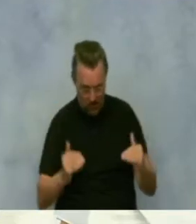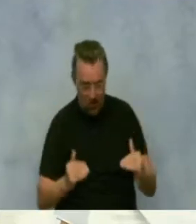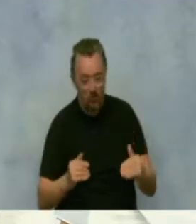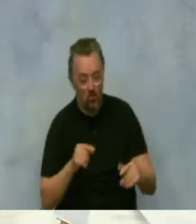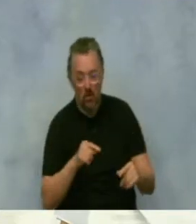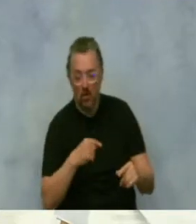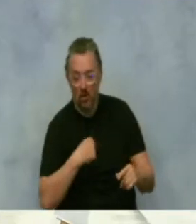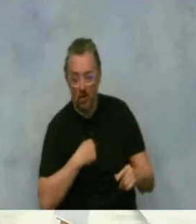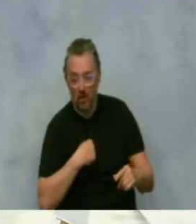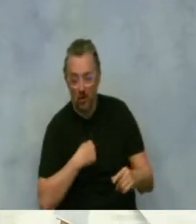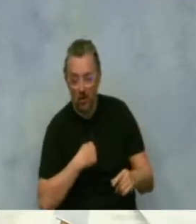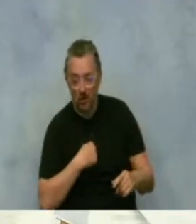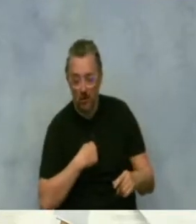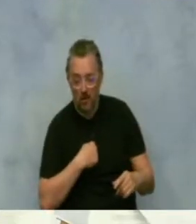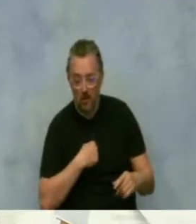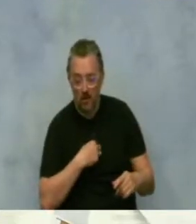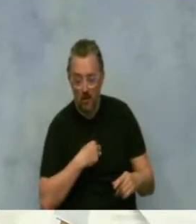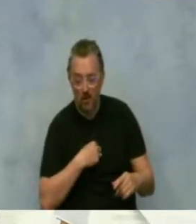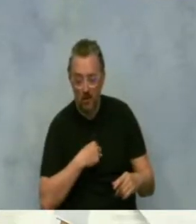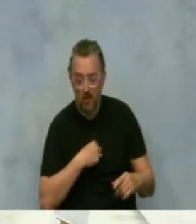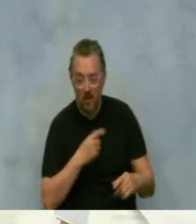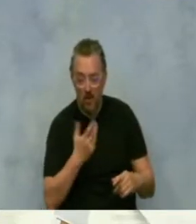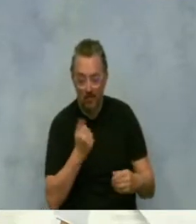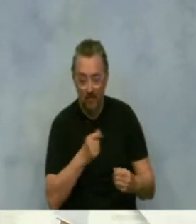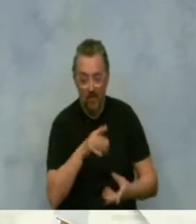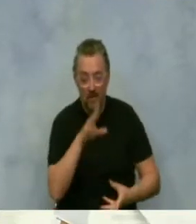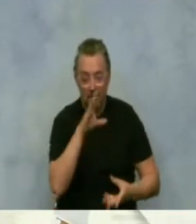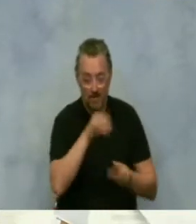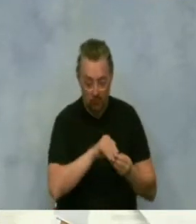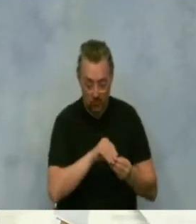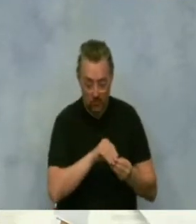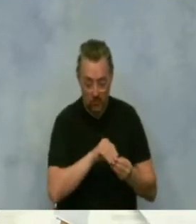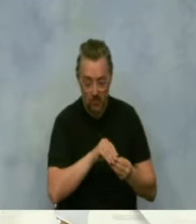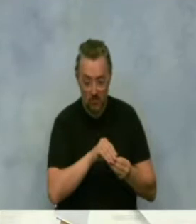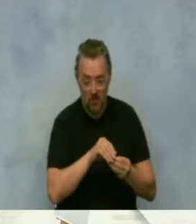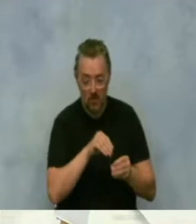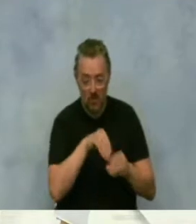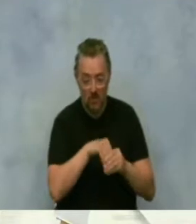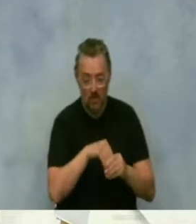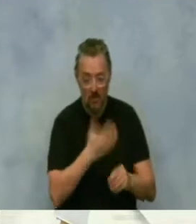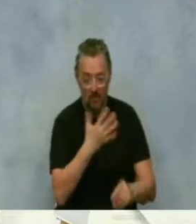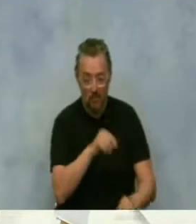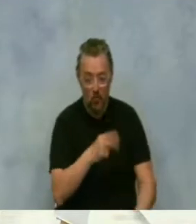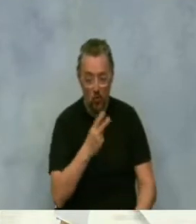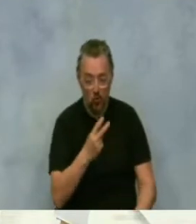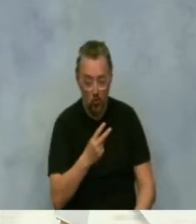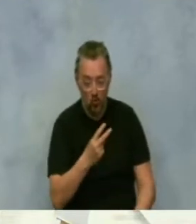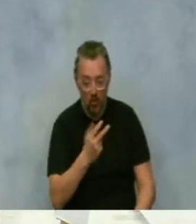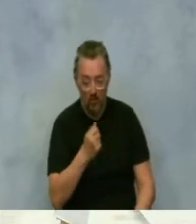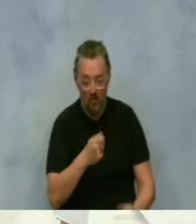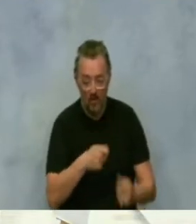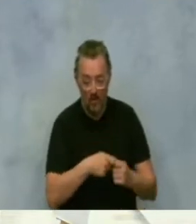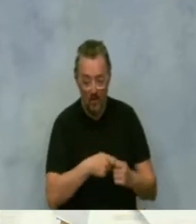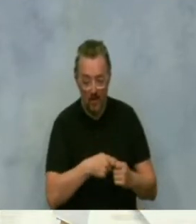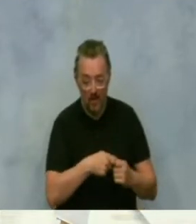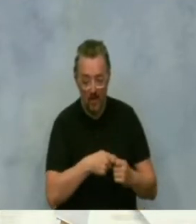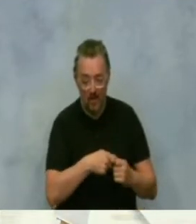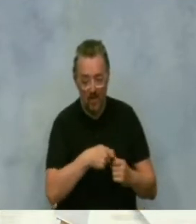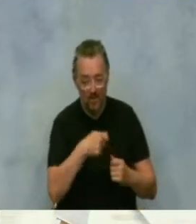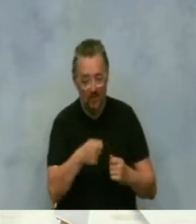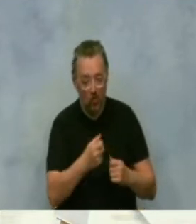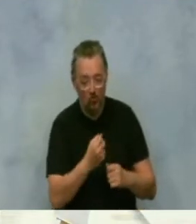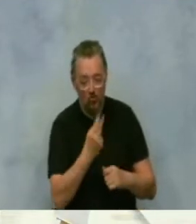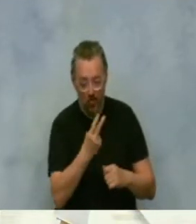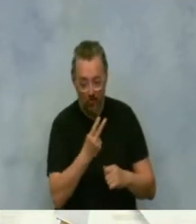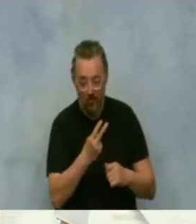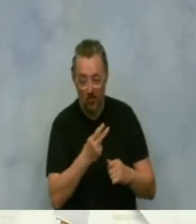context, these are summarised and set out that Table 5.2 notes the direction of travel for 12 indicators. 4 of the